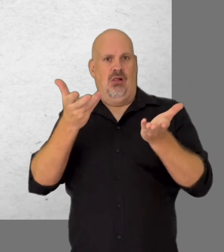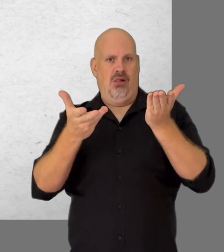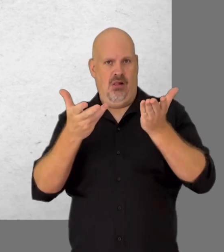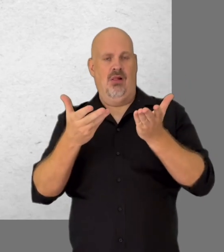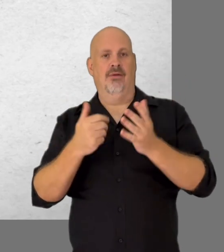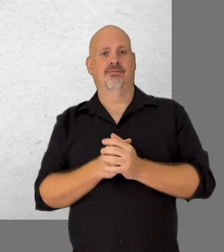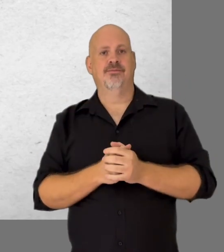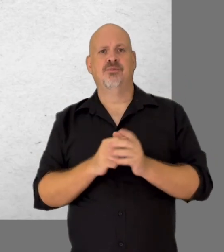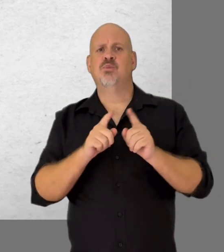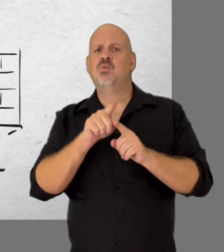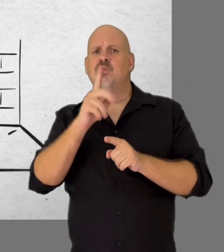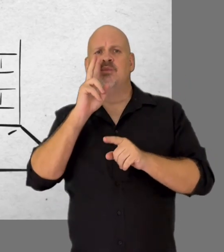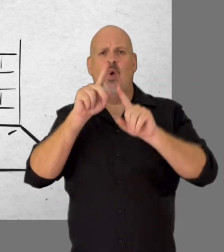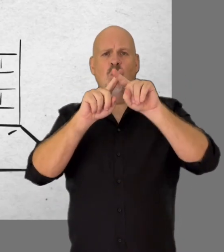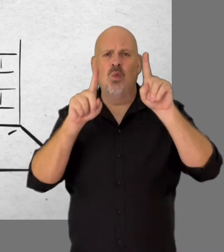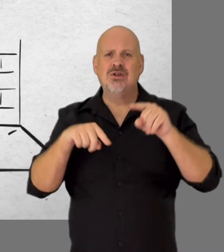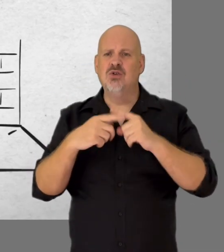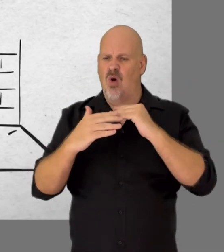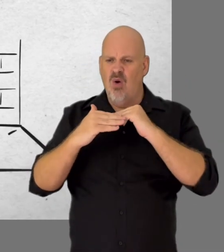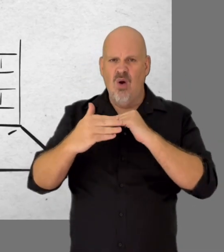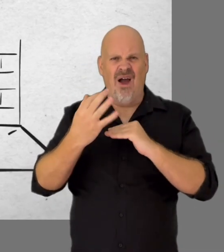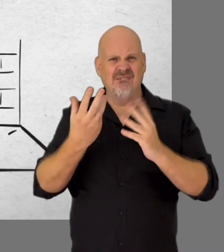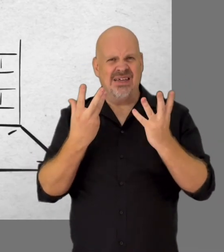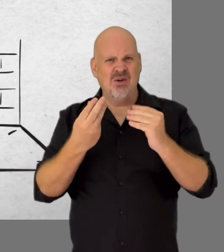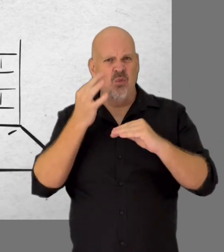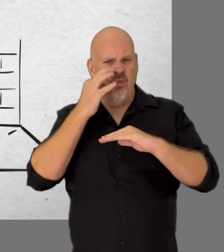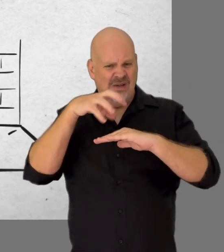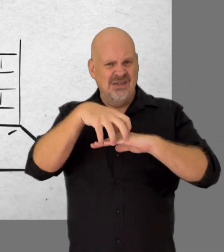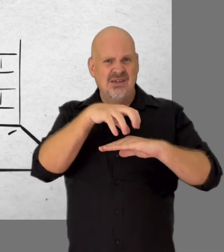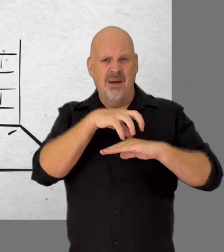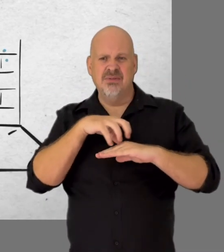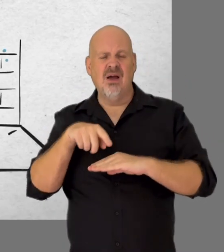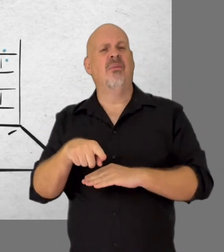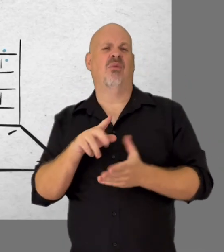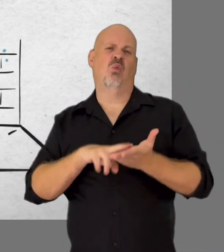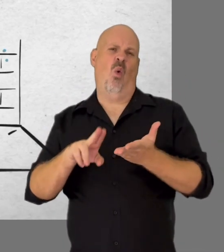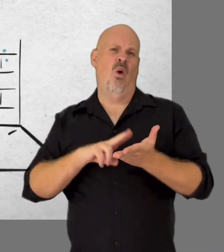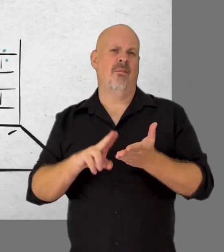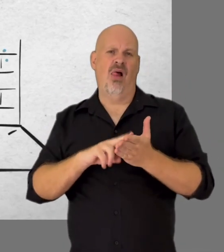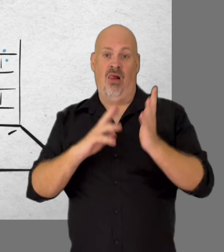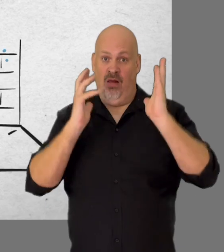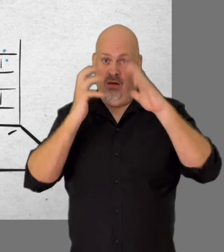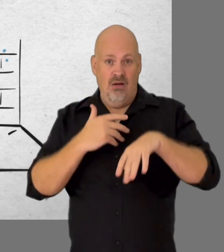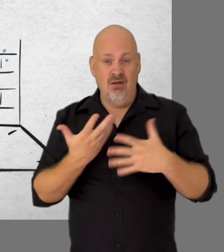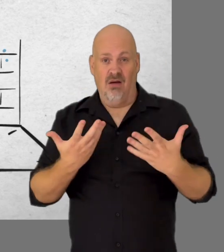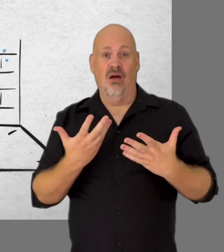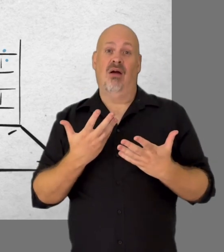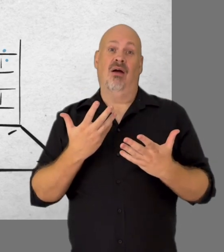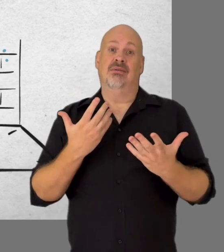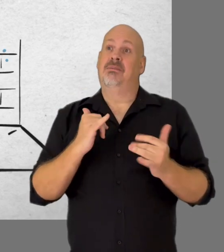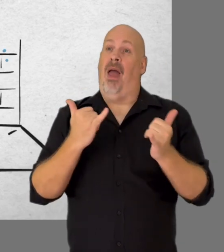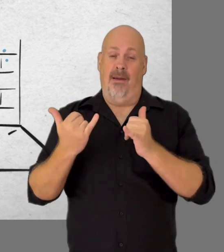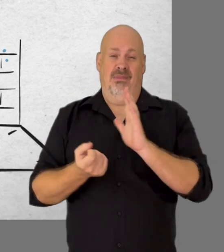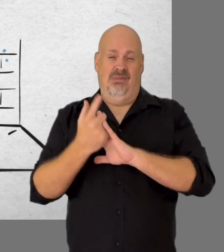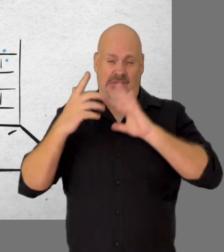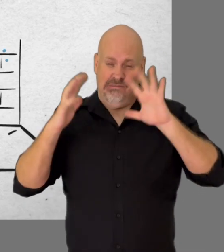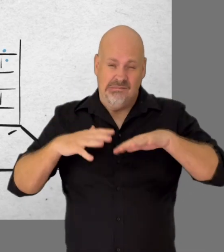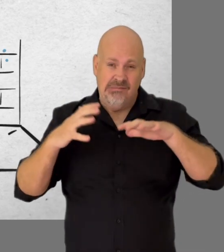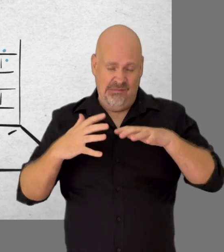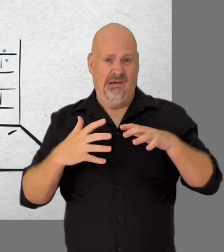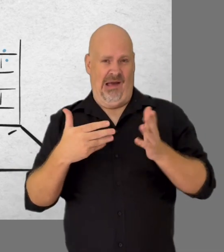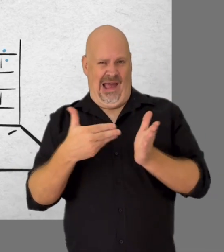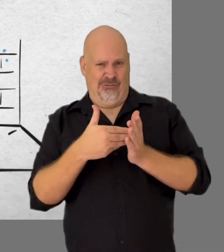little bits of damp or mould, particularly around windows or in showers and bathrooms. It's quite normal, especially in extreme weather